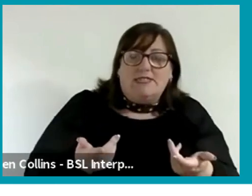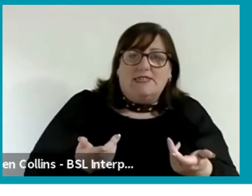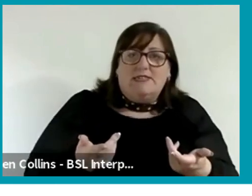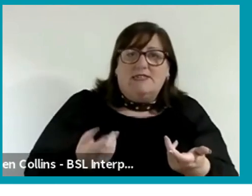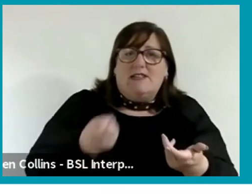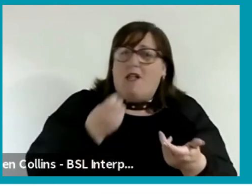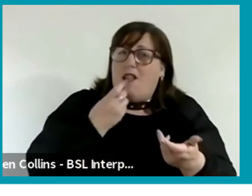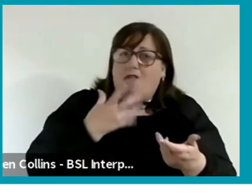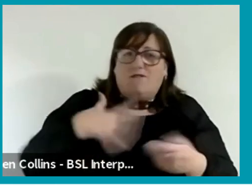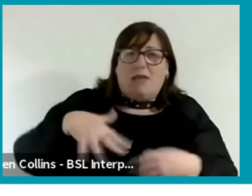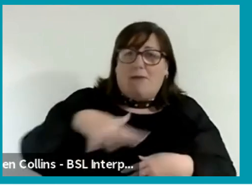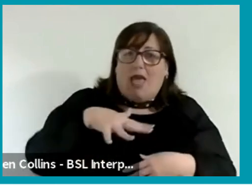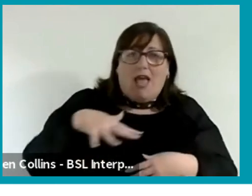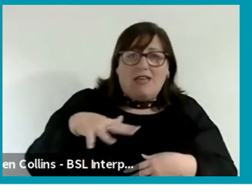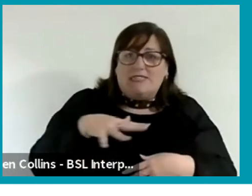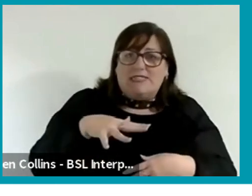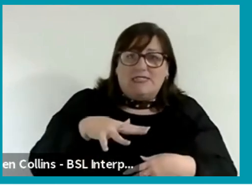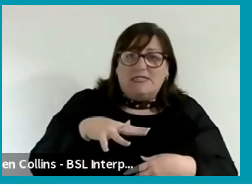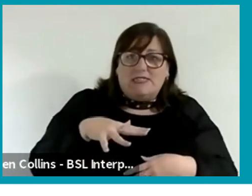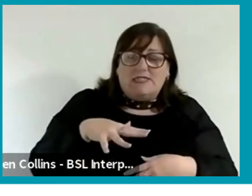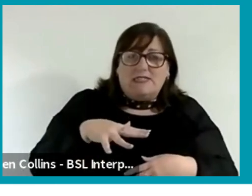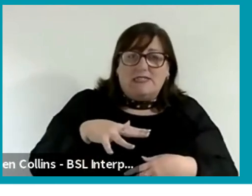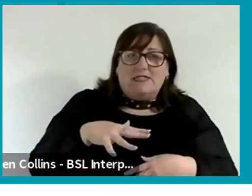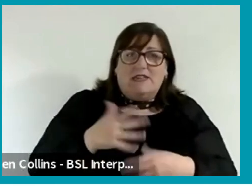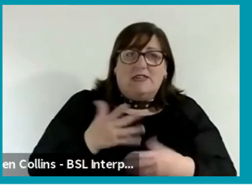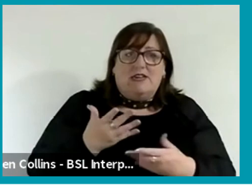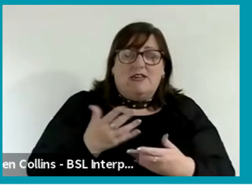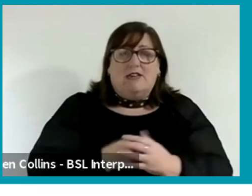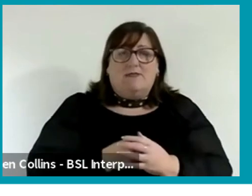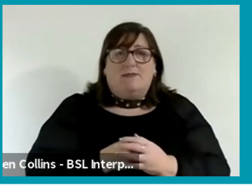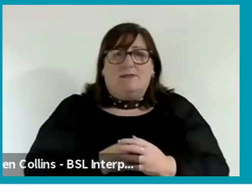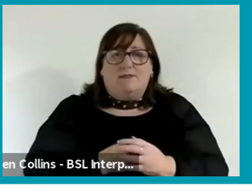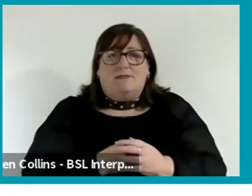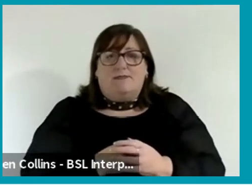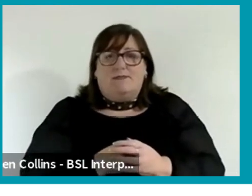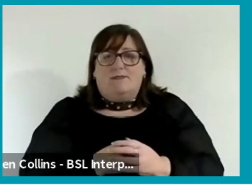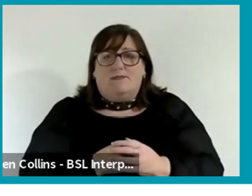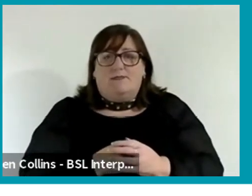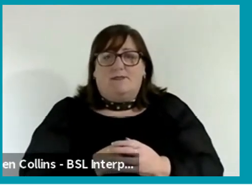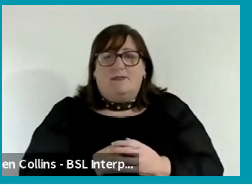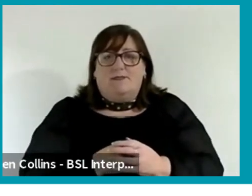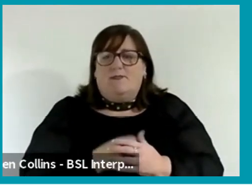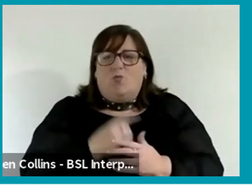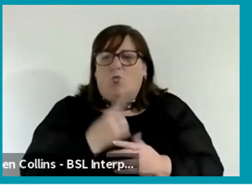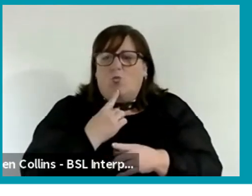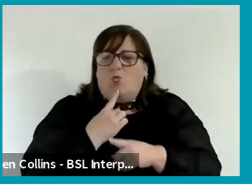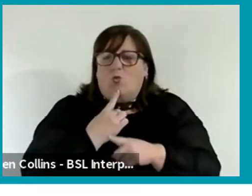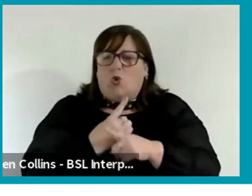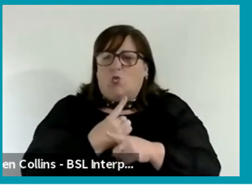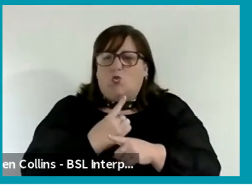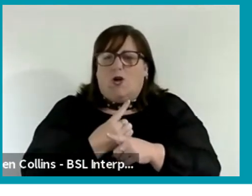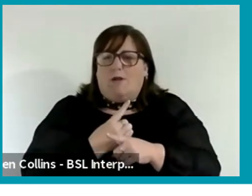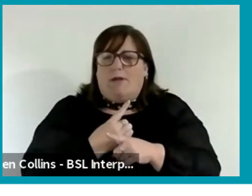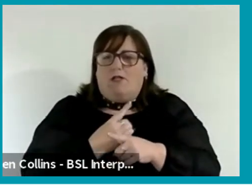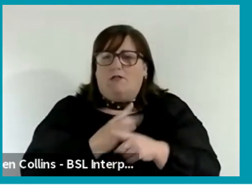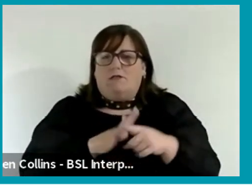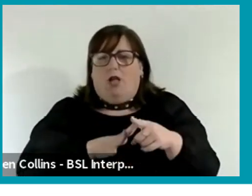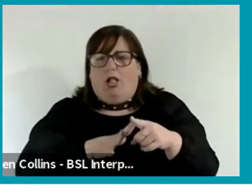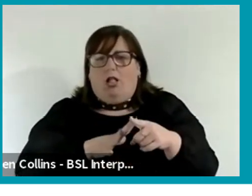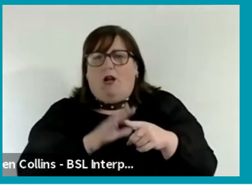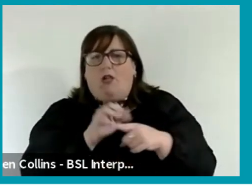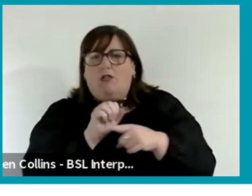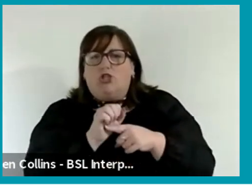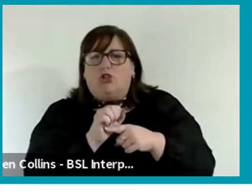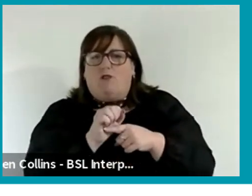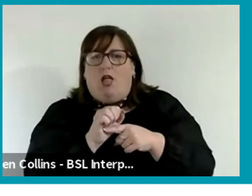to be, because actually what we tend to find is, if we don't talk about cultural fit, we talk about cultural add.